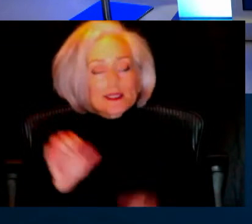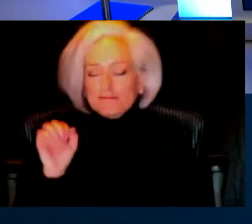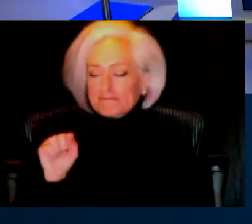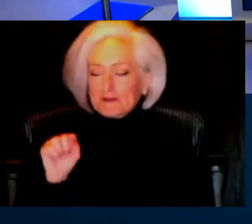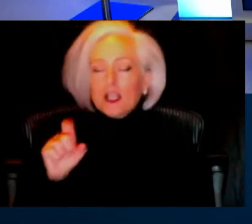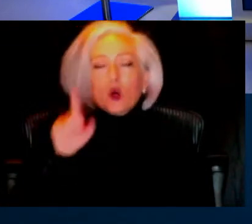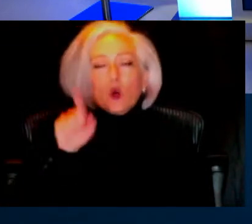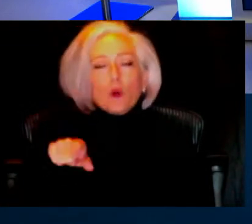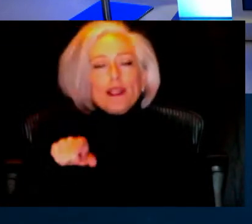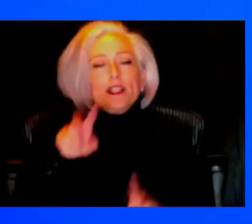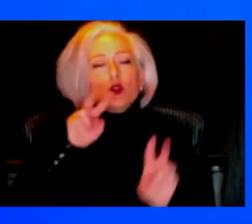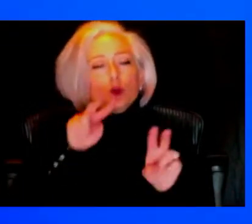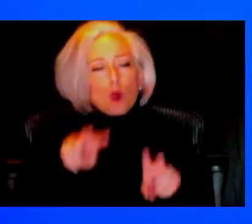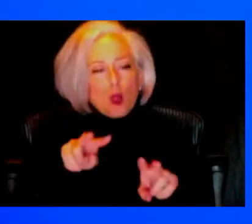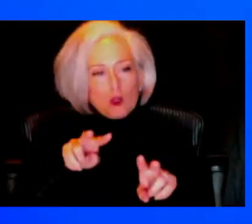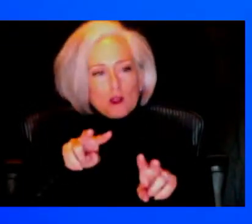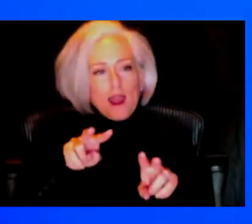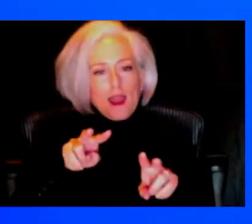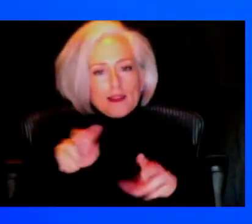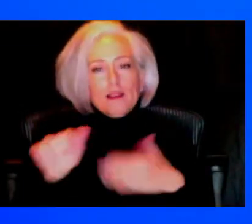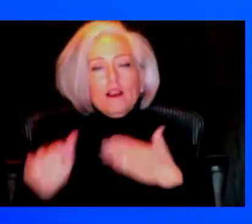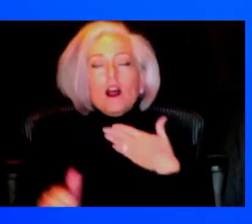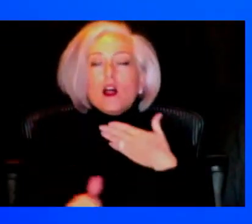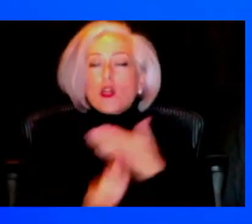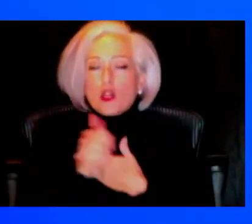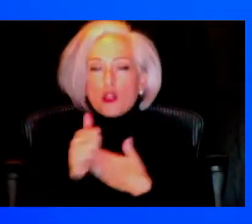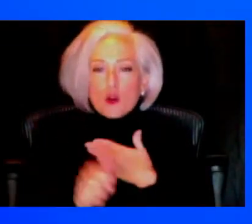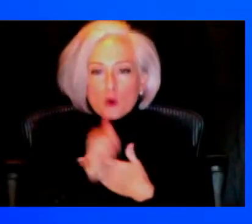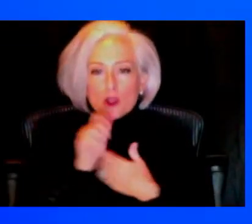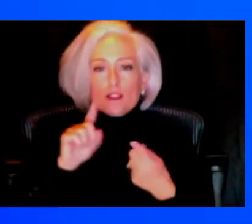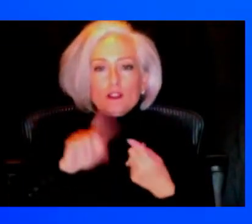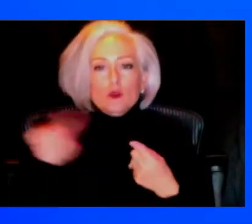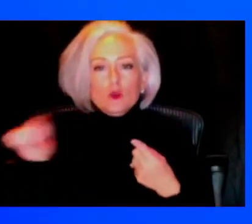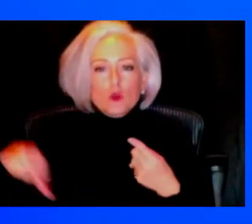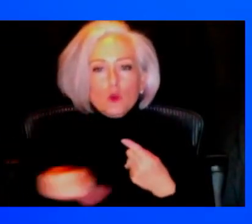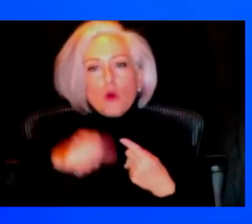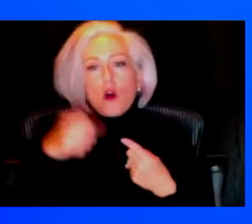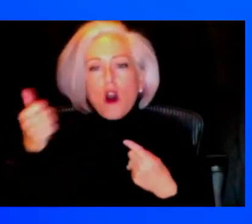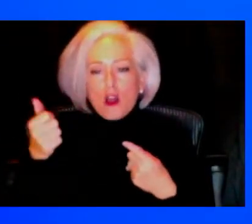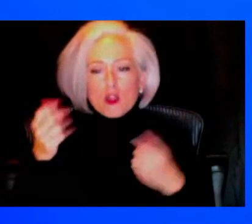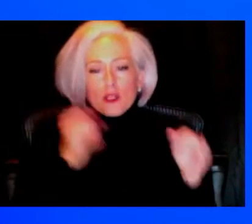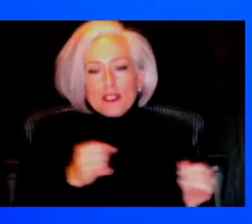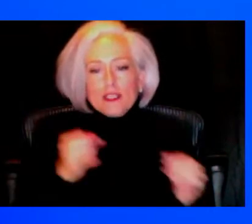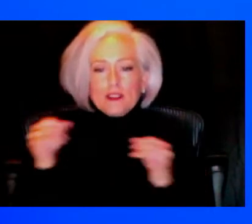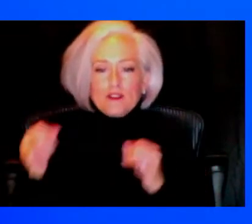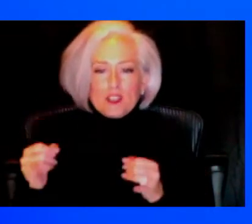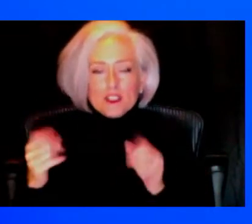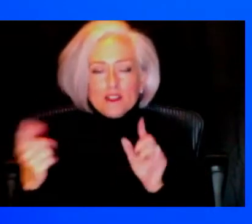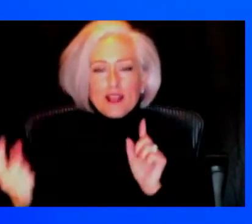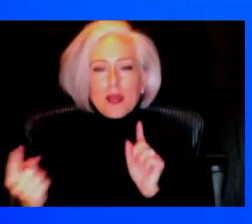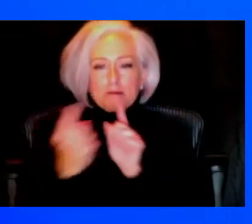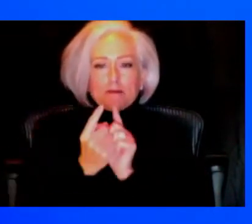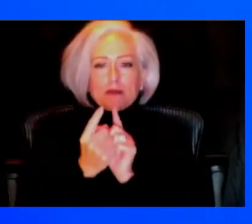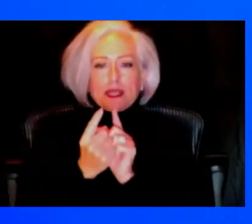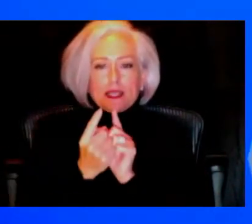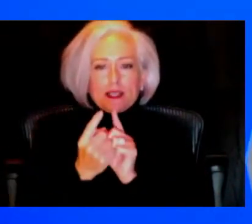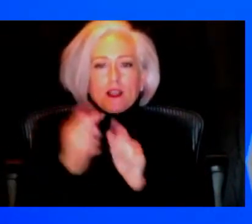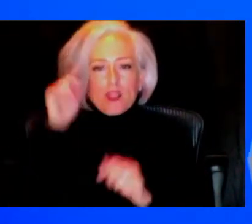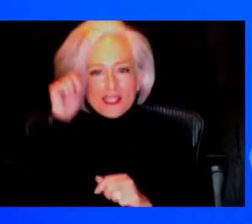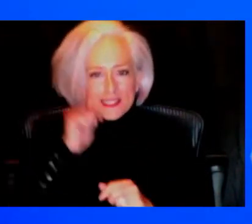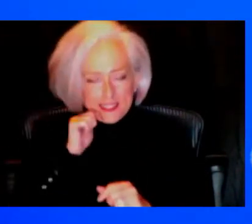at the risk to other individuals who may come into contact with those adolescents, right?